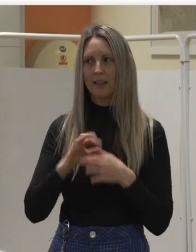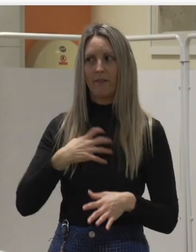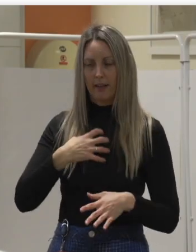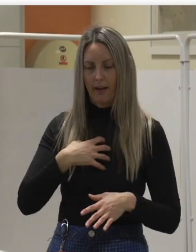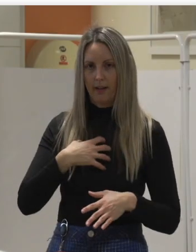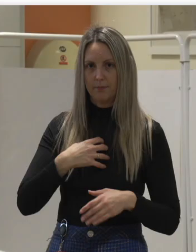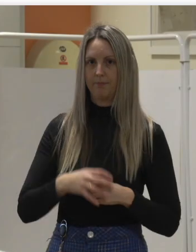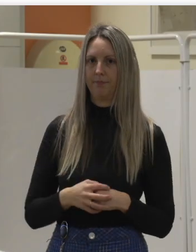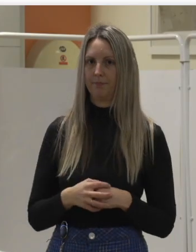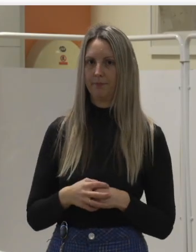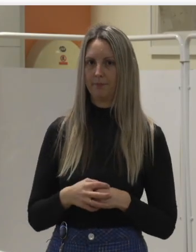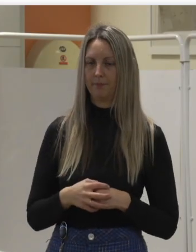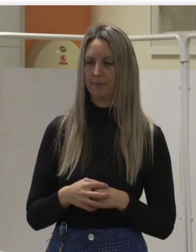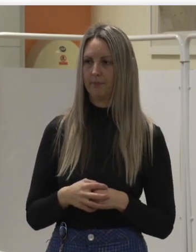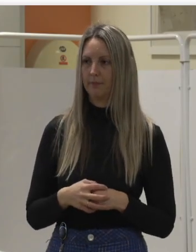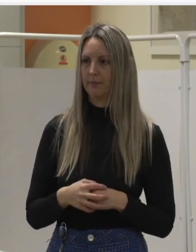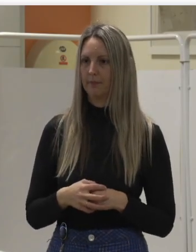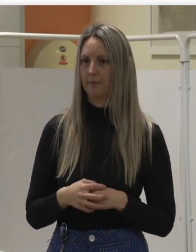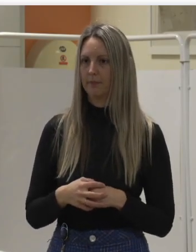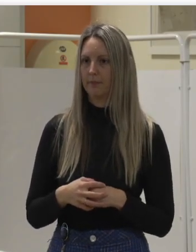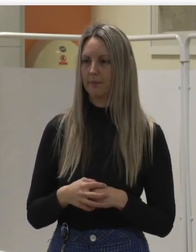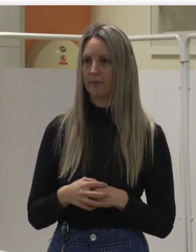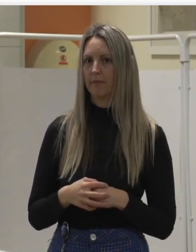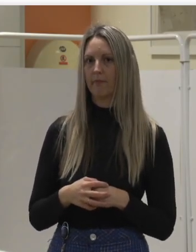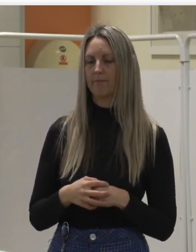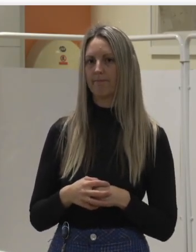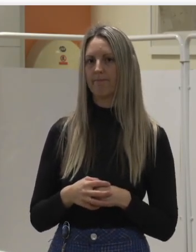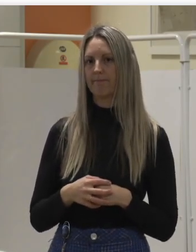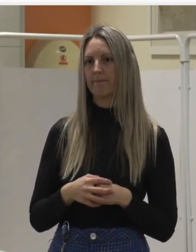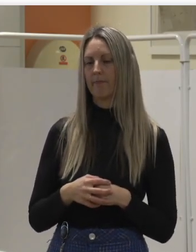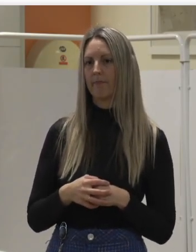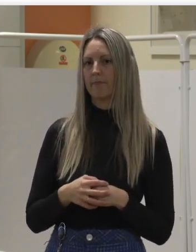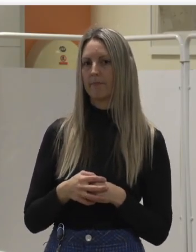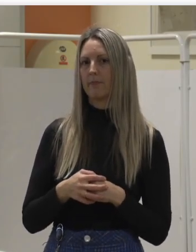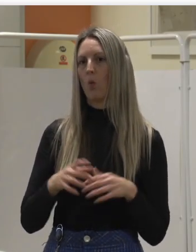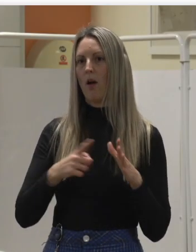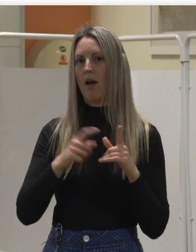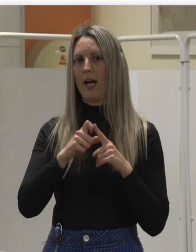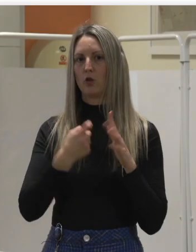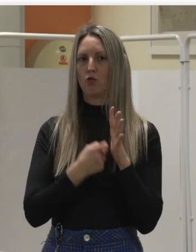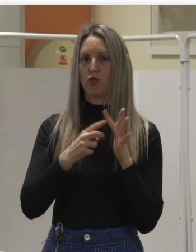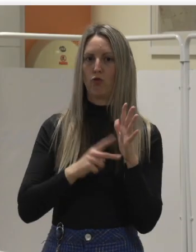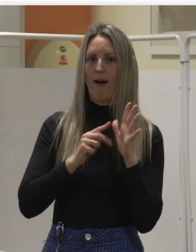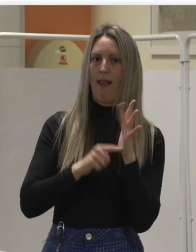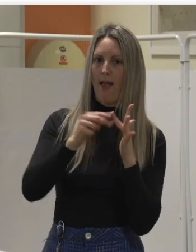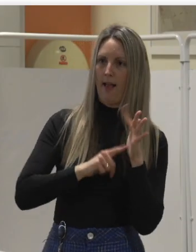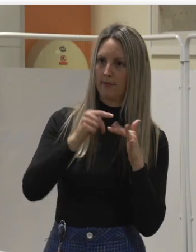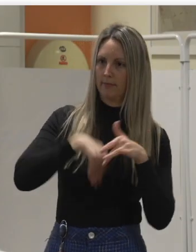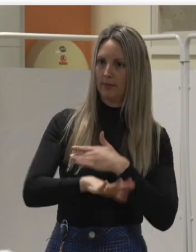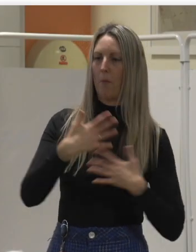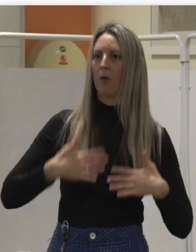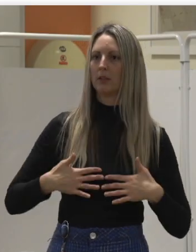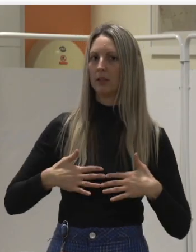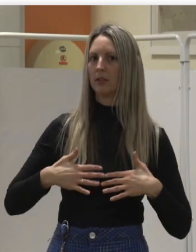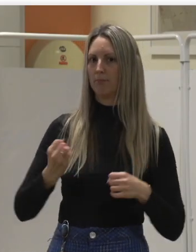are scared, is driven by adrenal and noradrenaline function. However, when